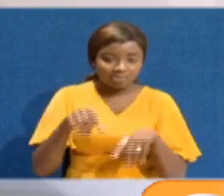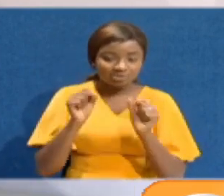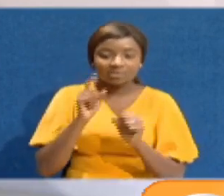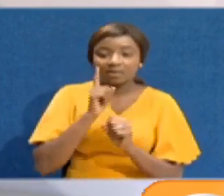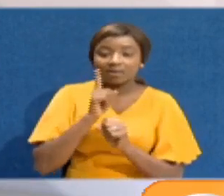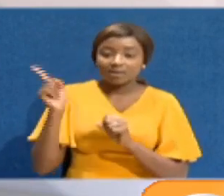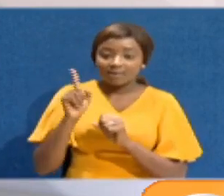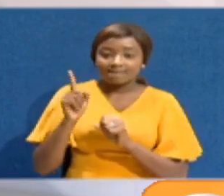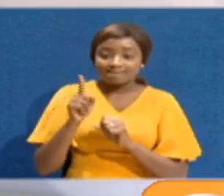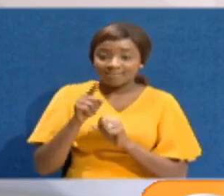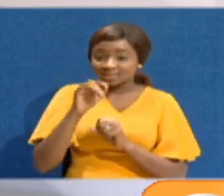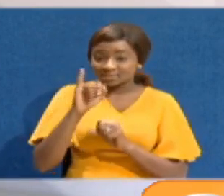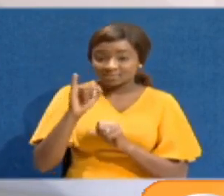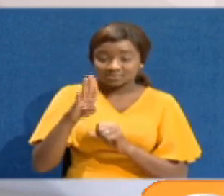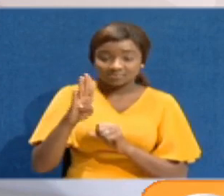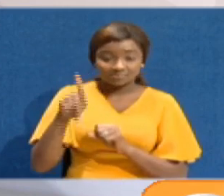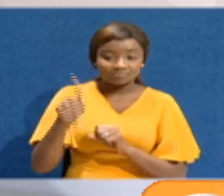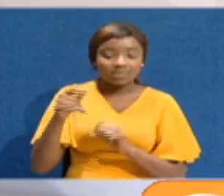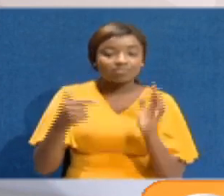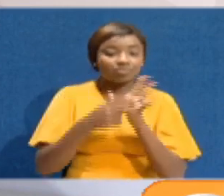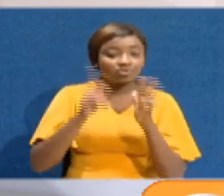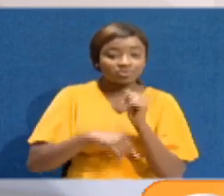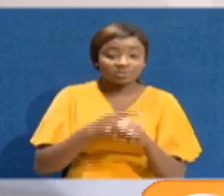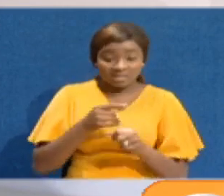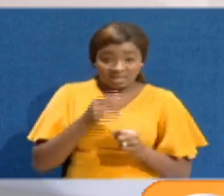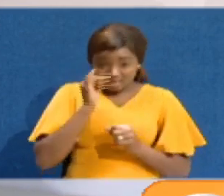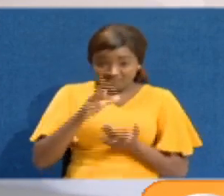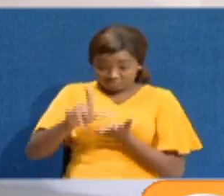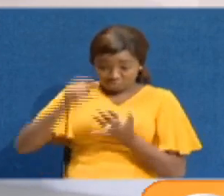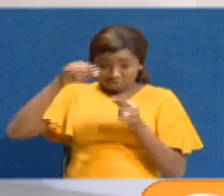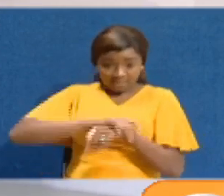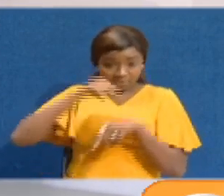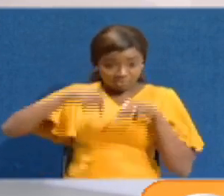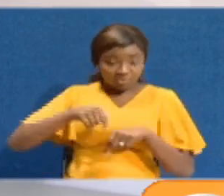One of the biggest outtakes for him, debt today, future tax tomorrow.